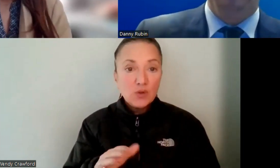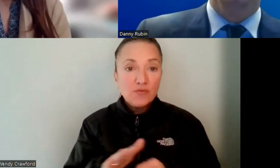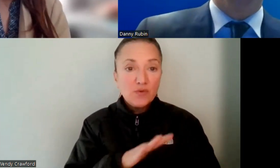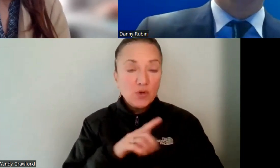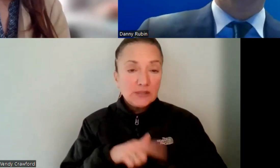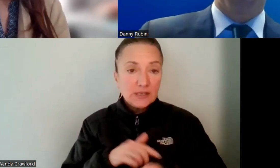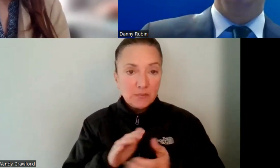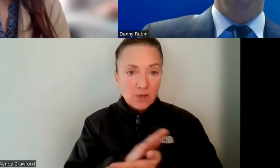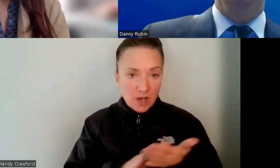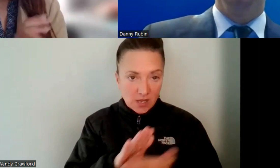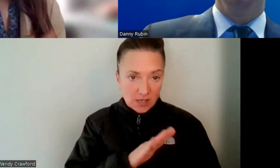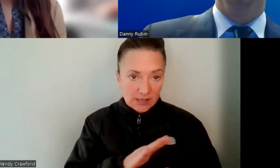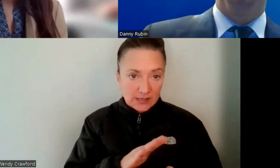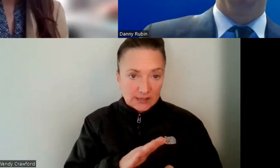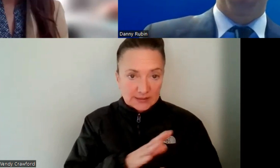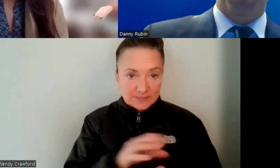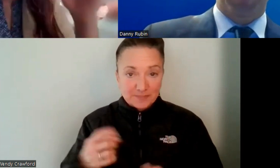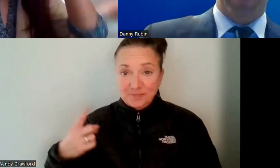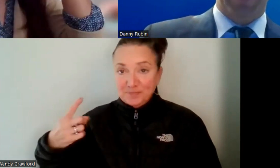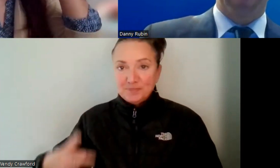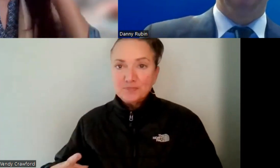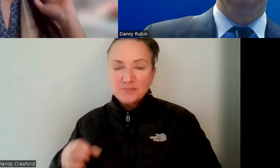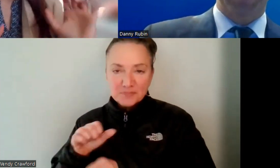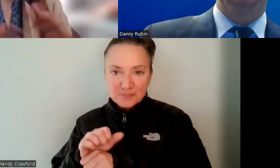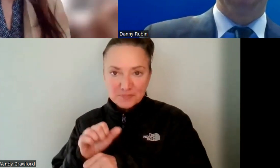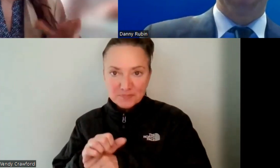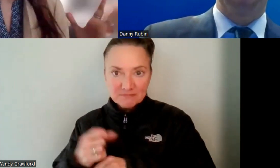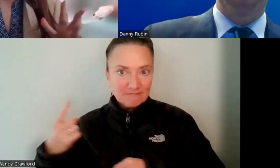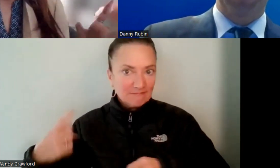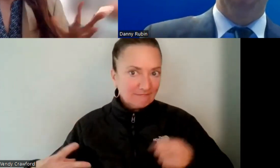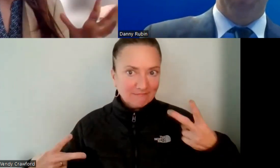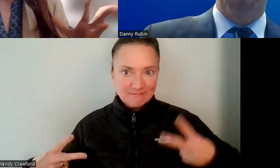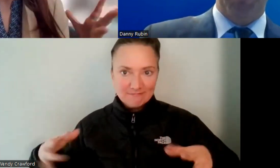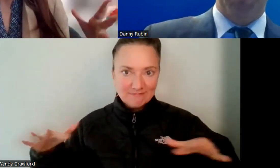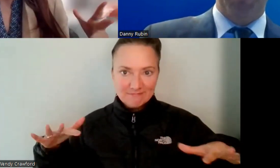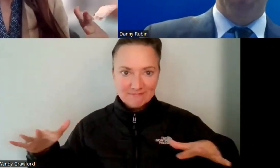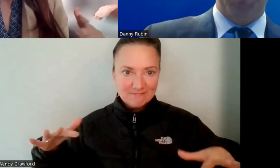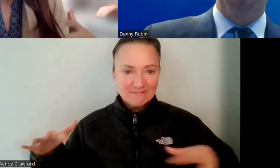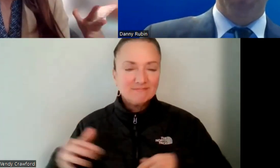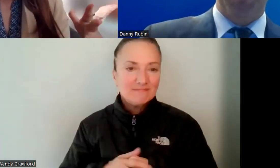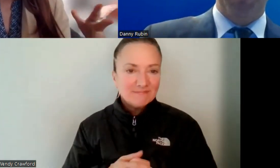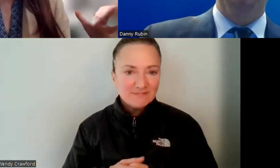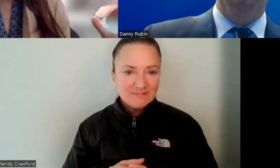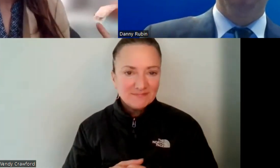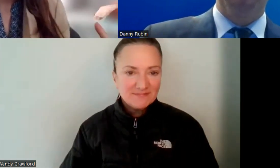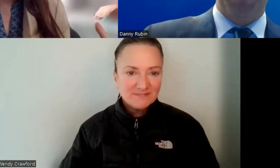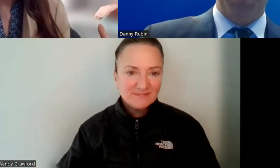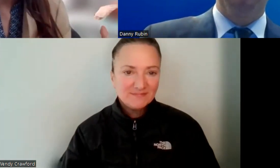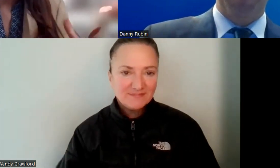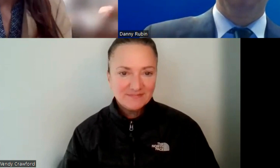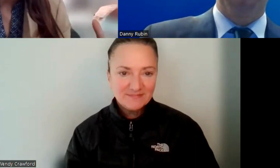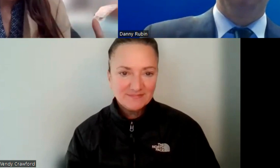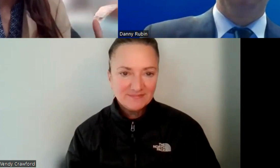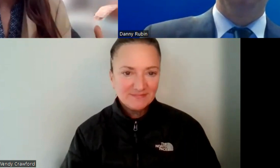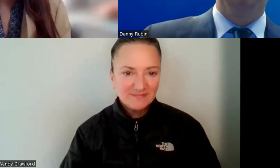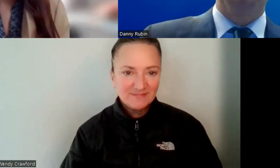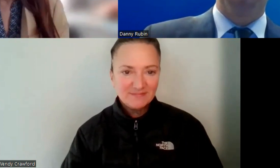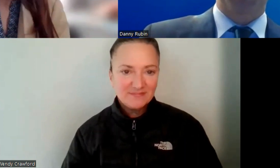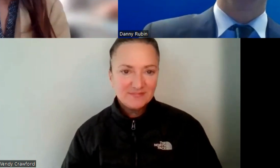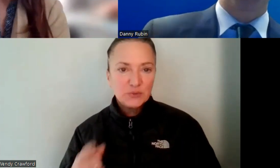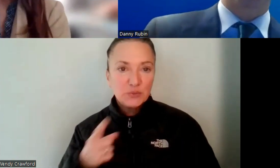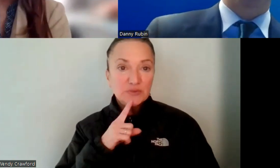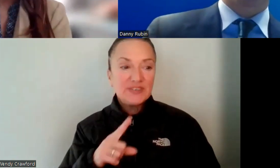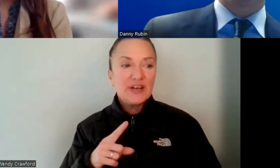college and part-time job. So this was a lot of already, a lot of built up hecticness for